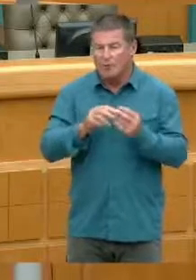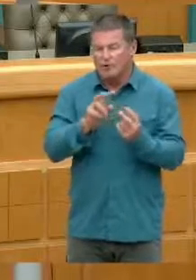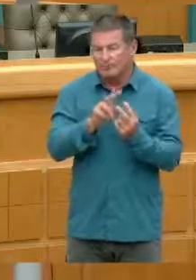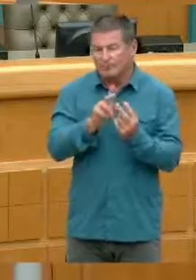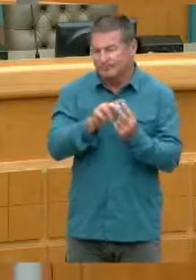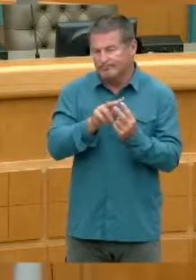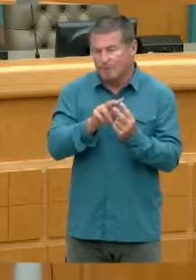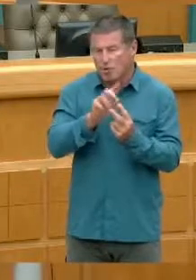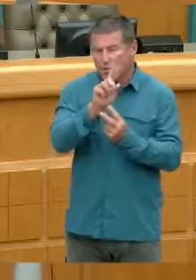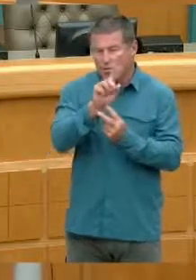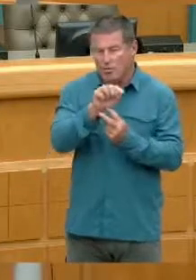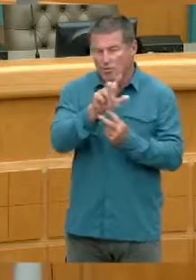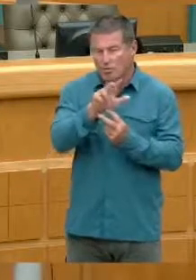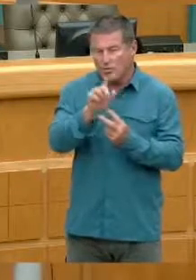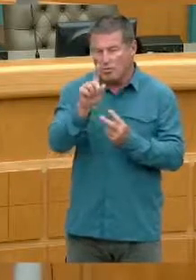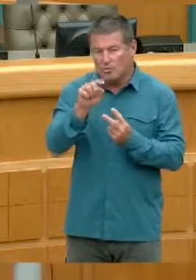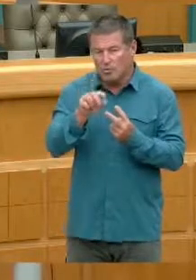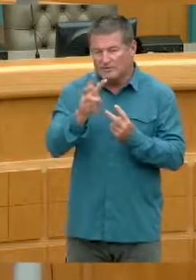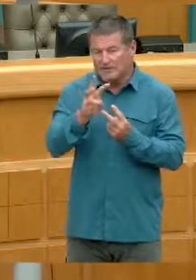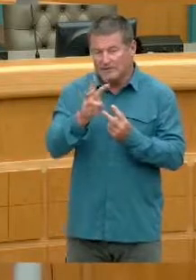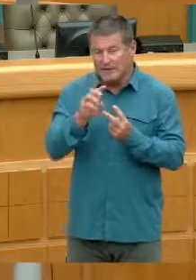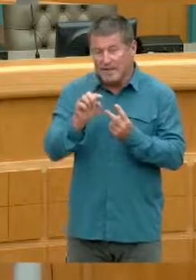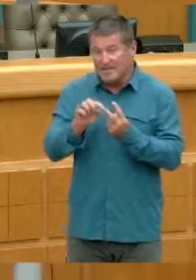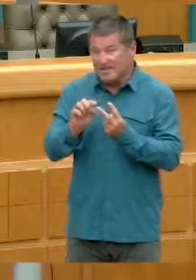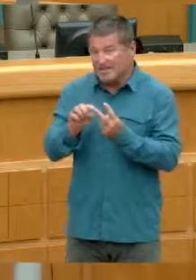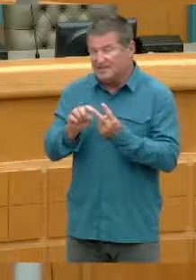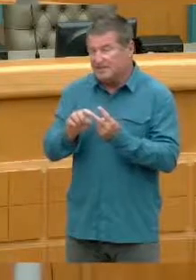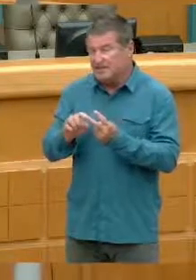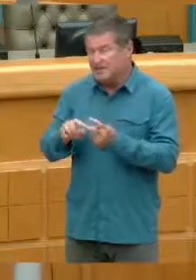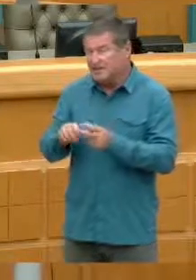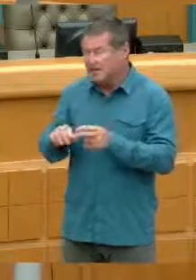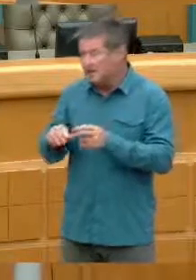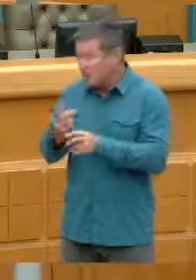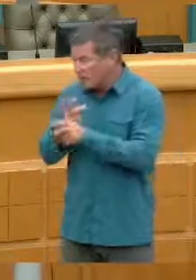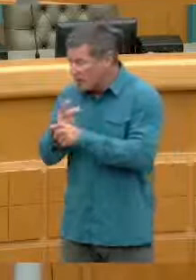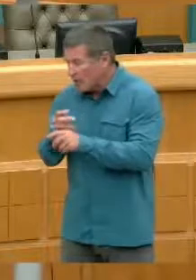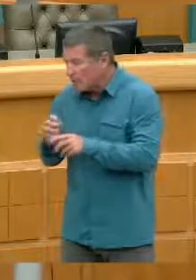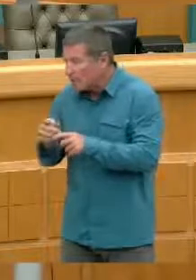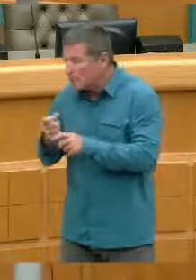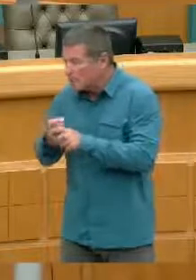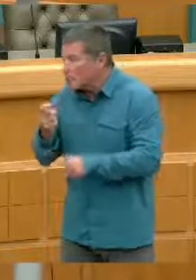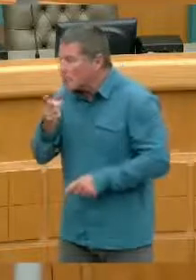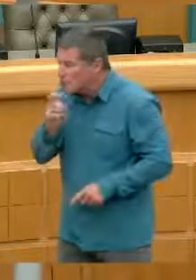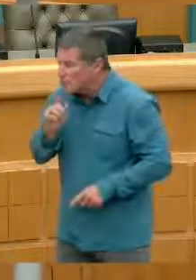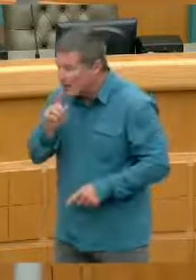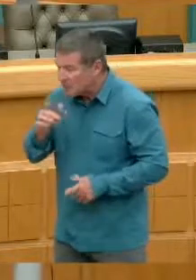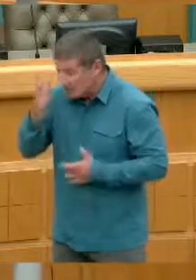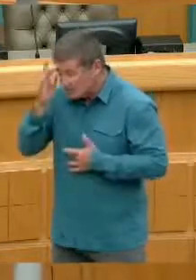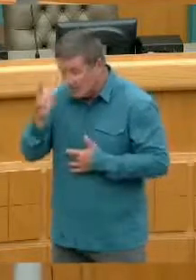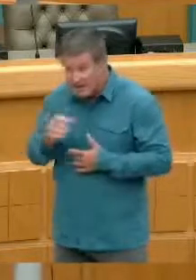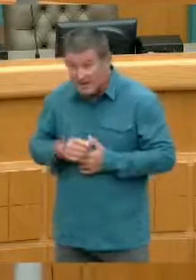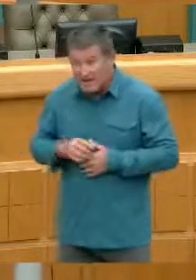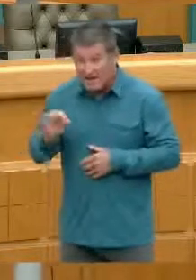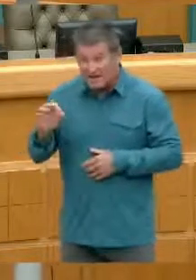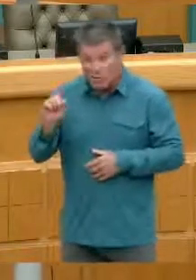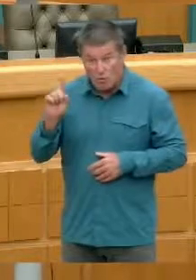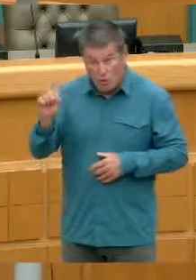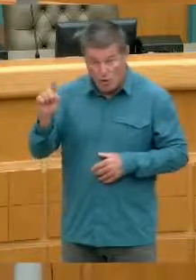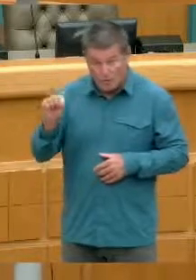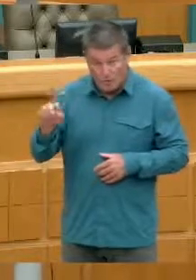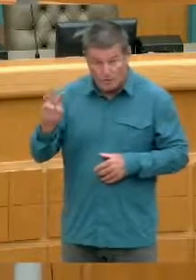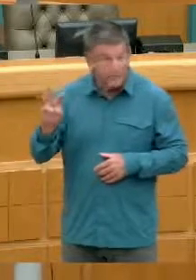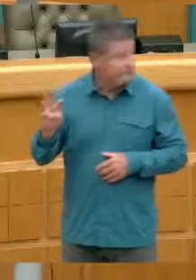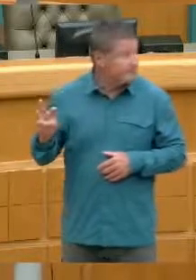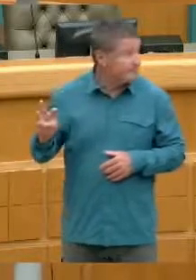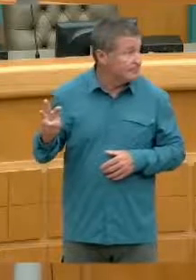that corresponds the best with our case data is 1.6. In a situation where the transmission rate is 1.6, we